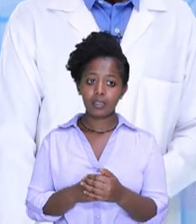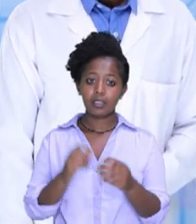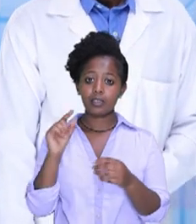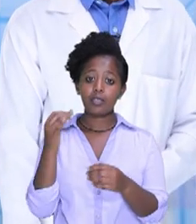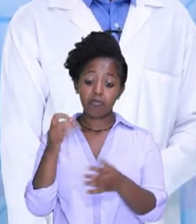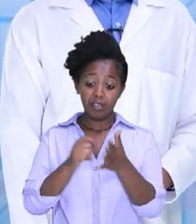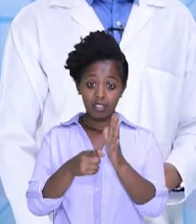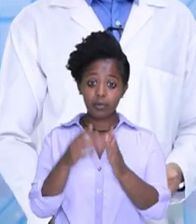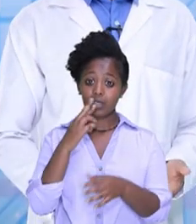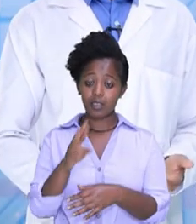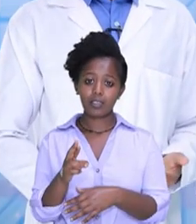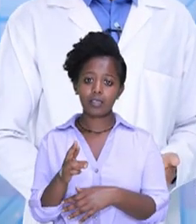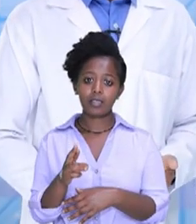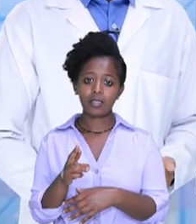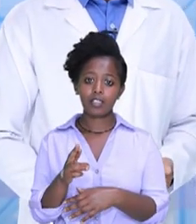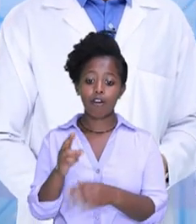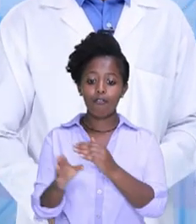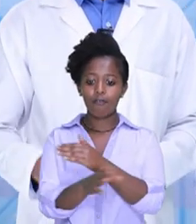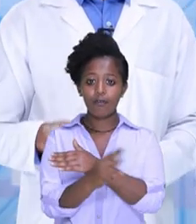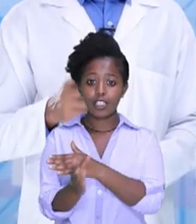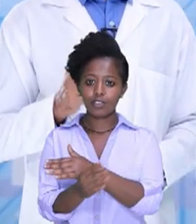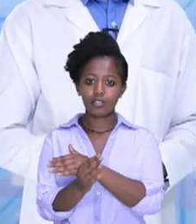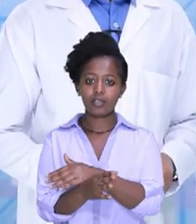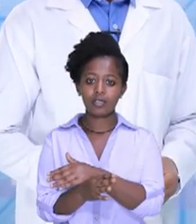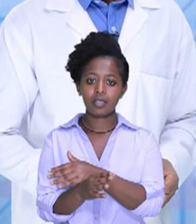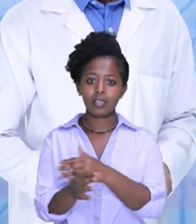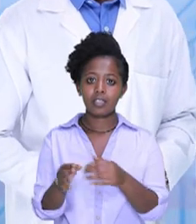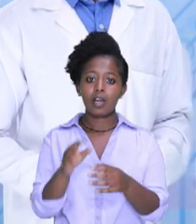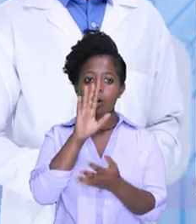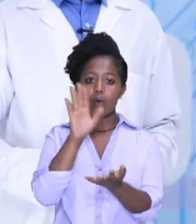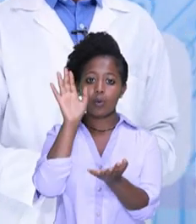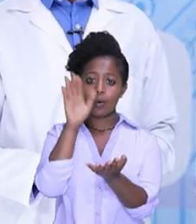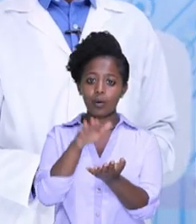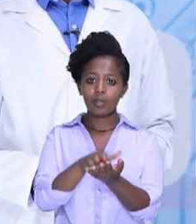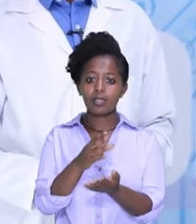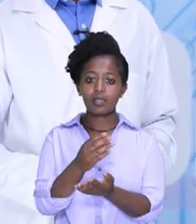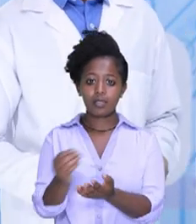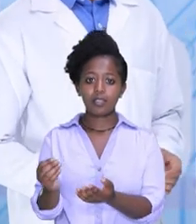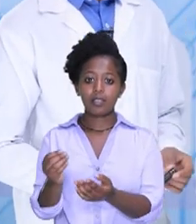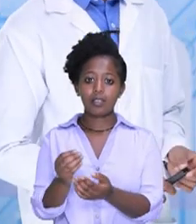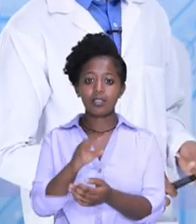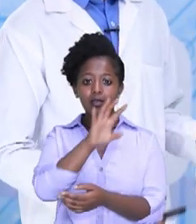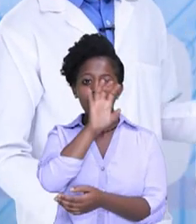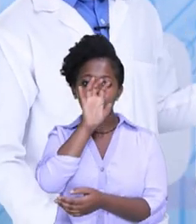Some of the examples are fish, crocodile, and hippopotamus.